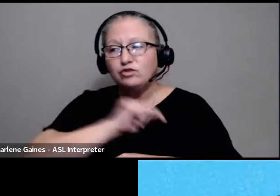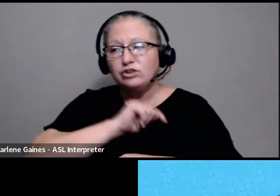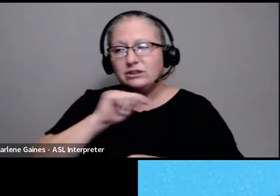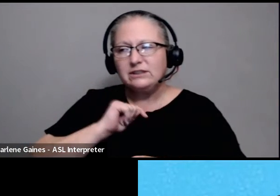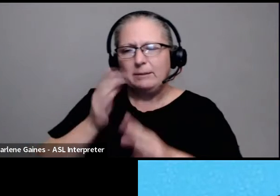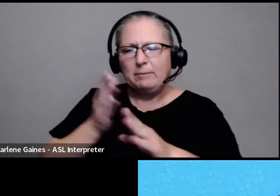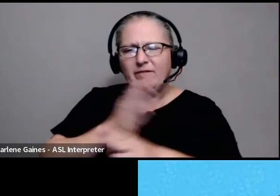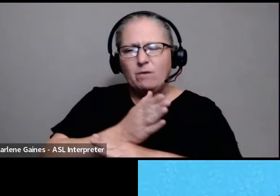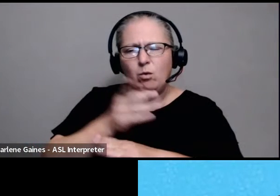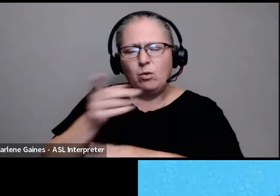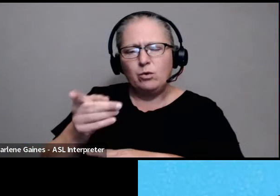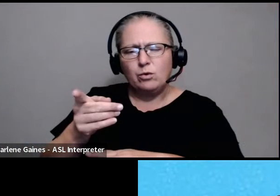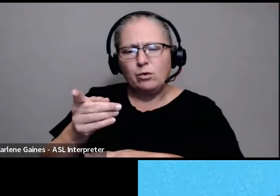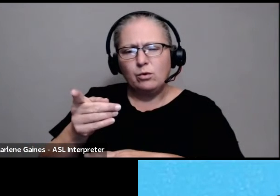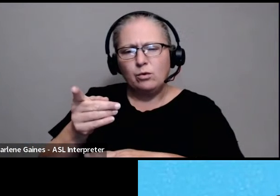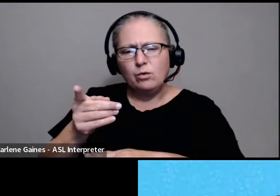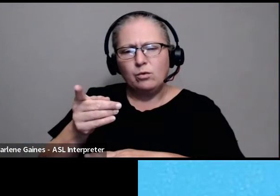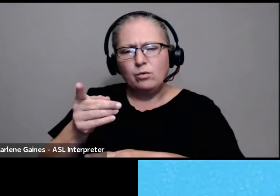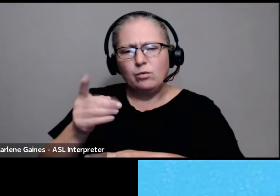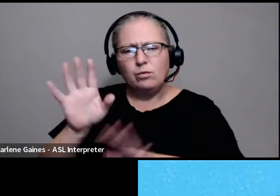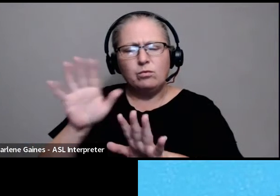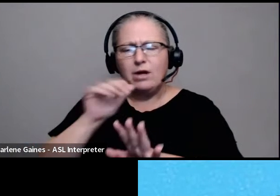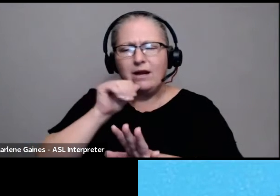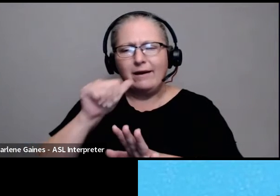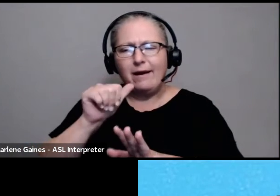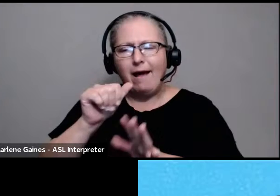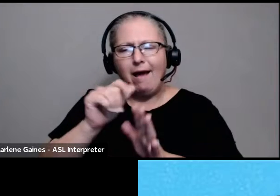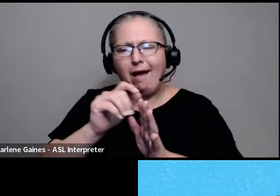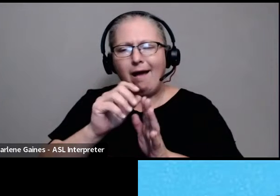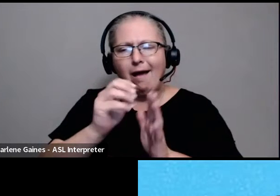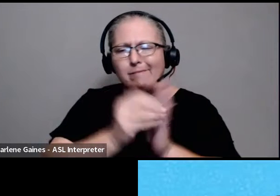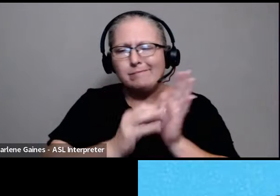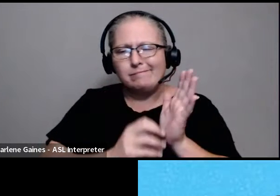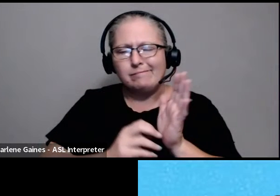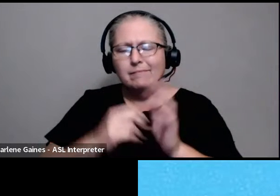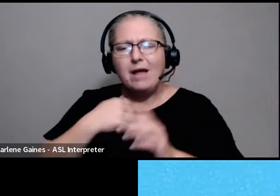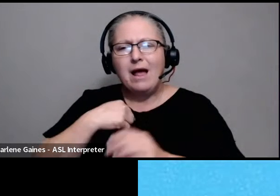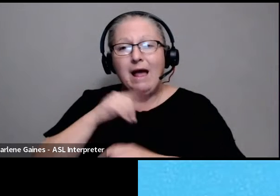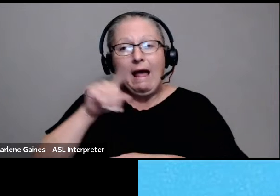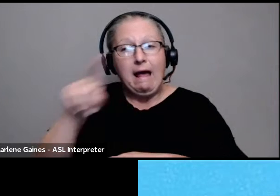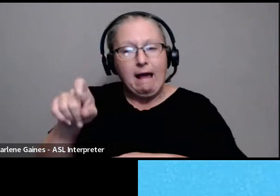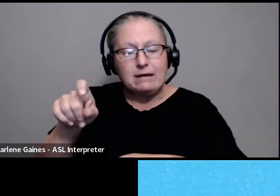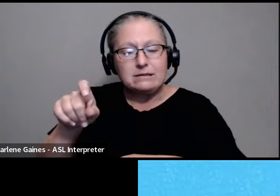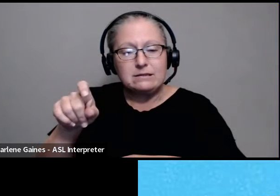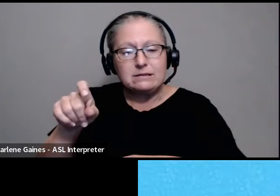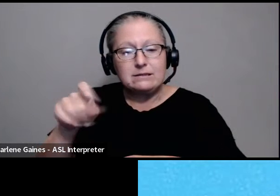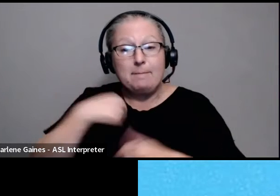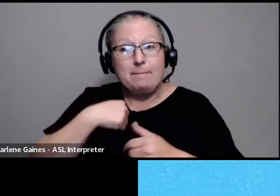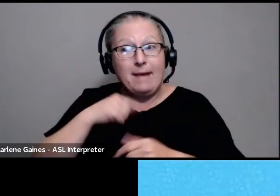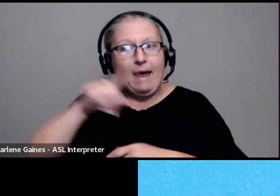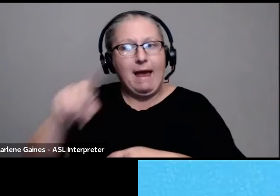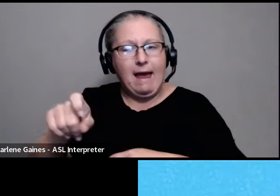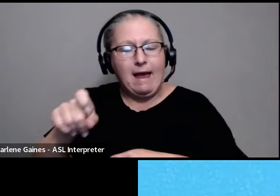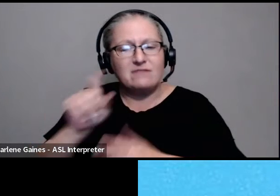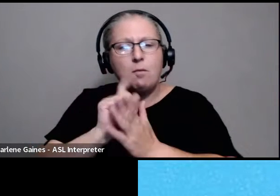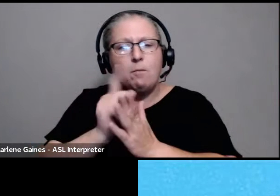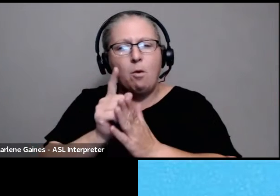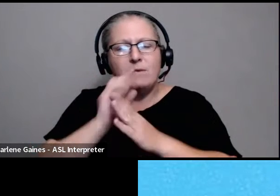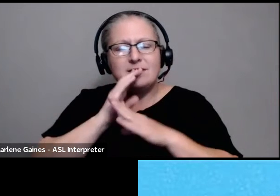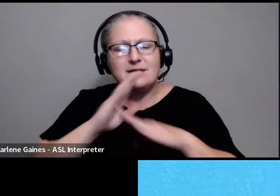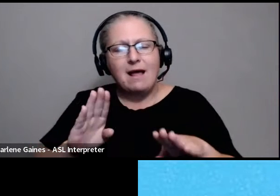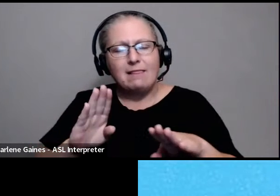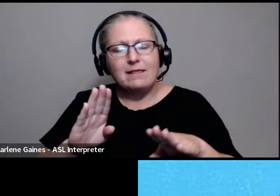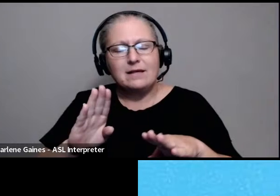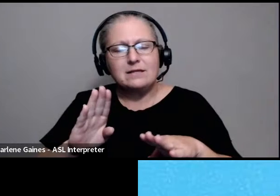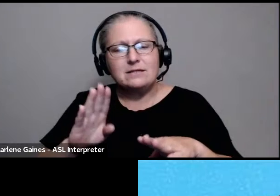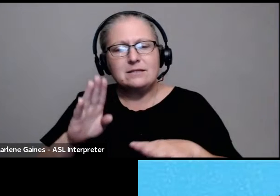before you, and this is not scripted, I would like to ask, and I'm asking for a moment of silence